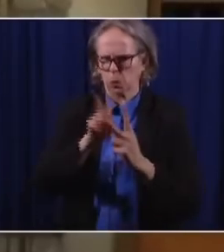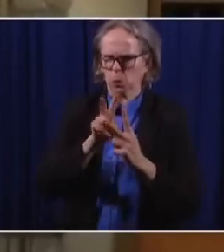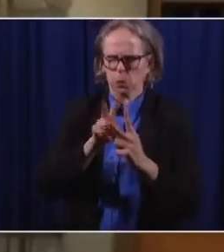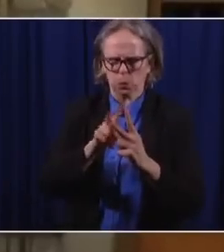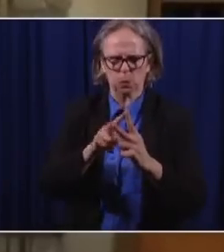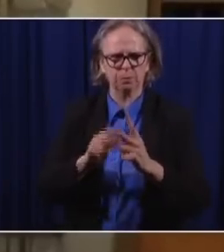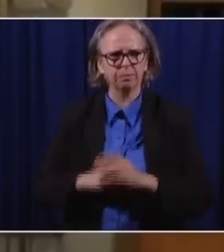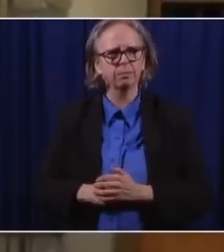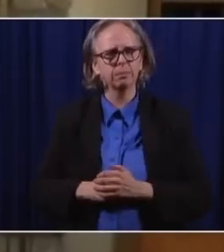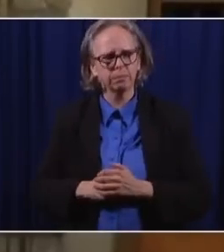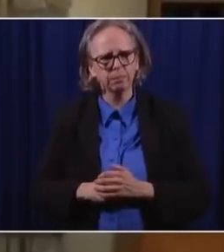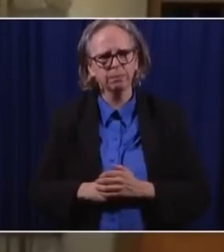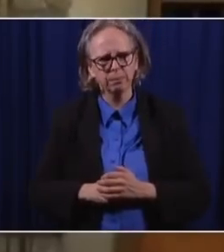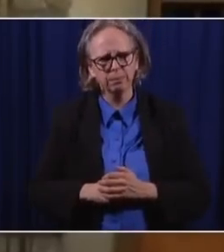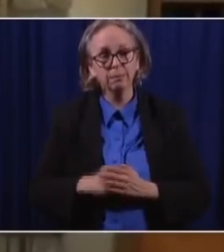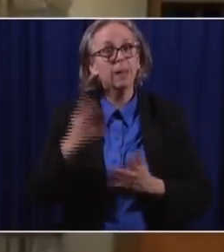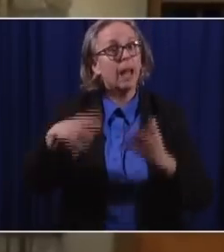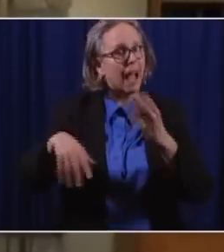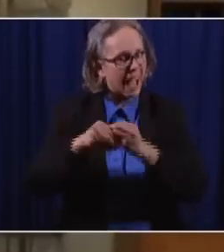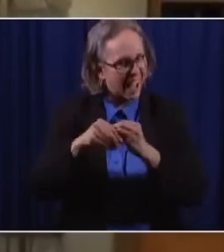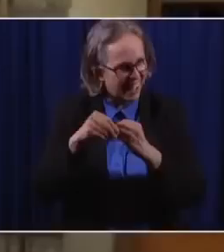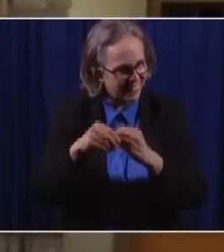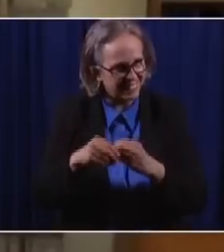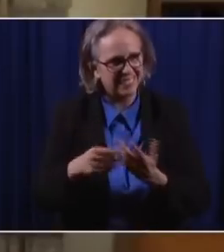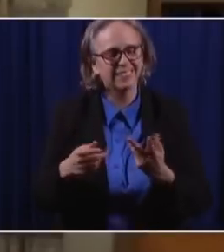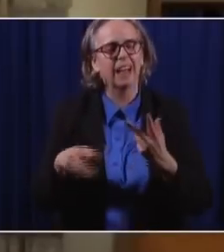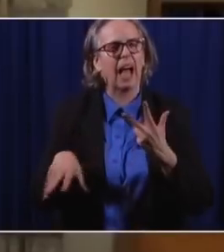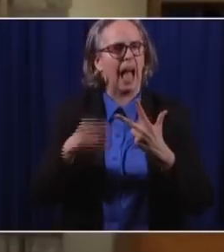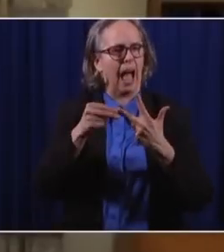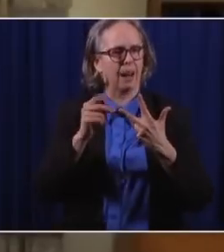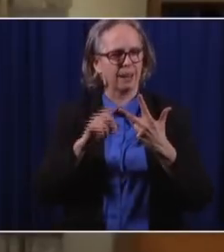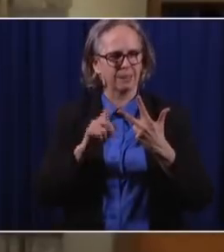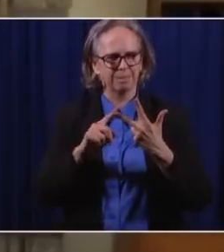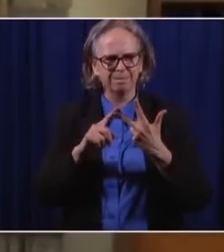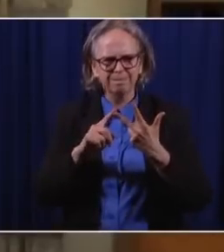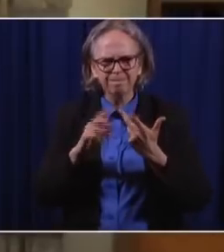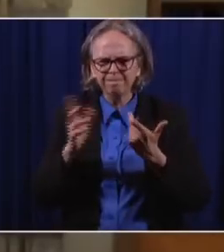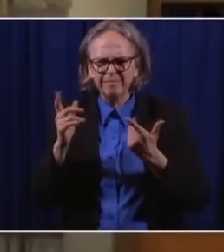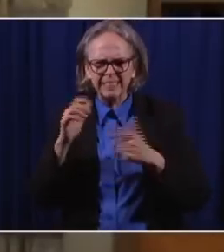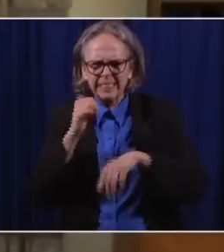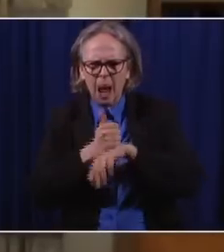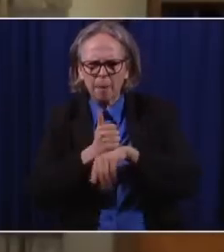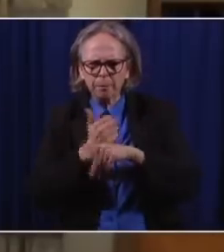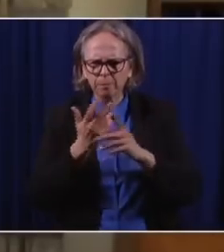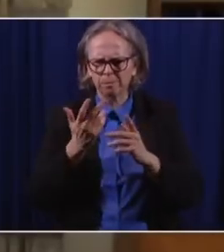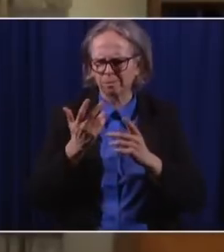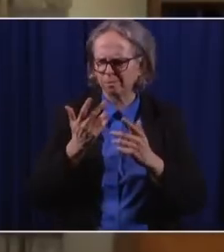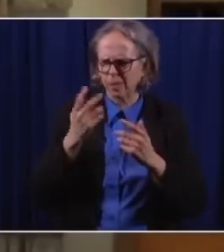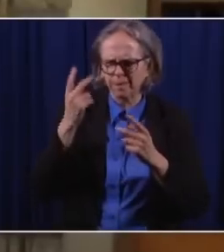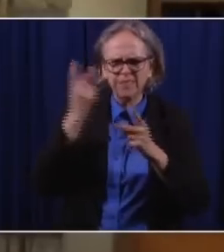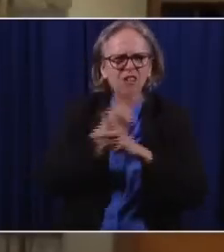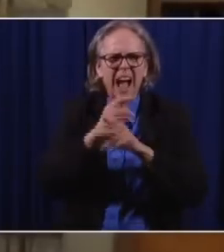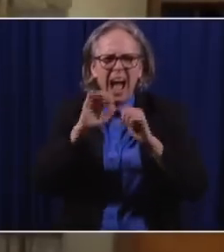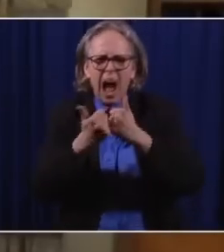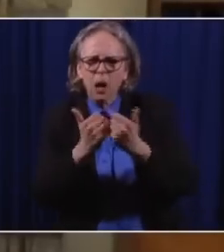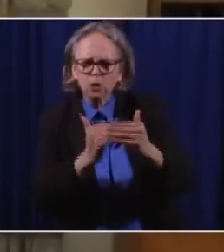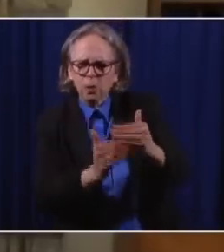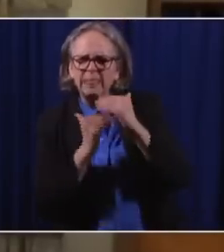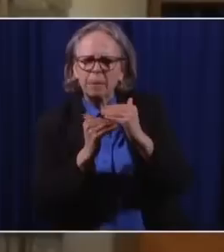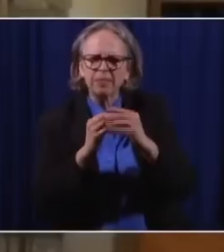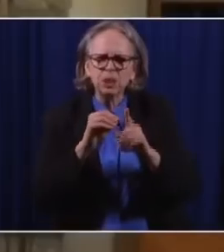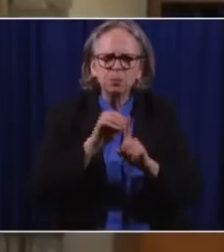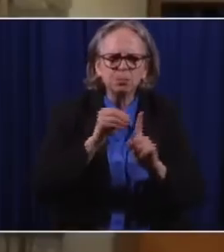focus on limiting the spread of the disease in our nursing homes. She'll work closely with new Health Director McLeod and her expert staff